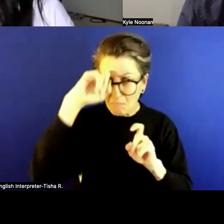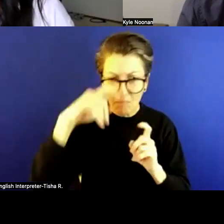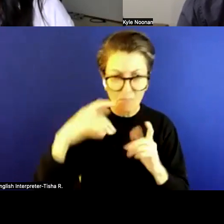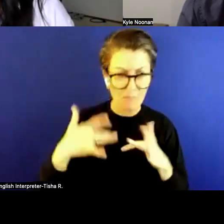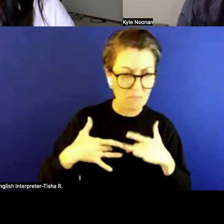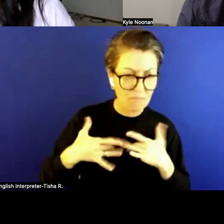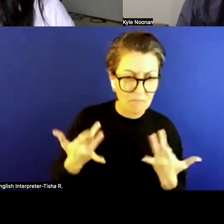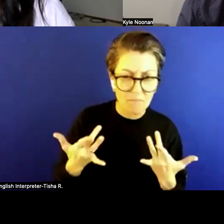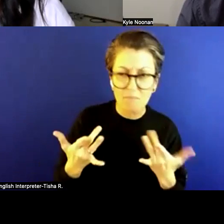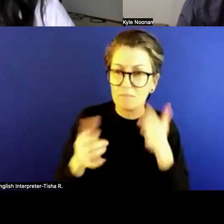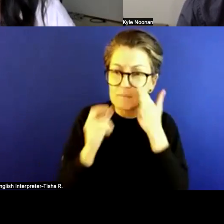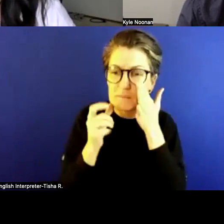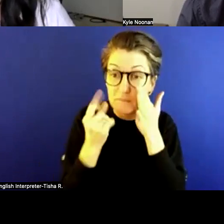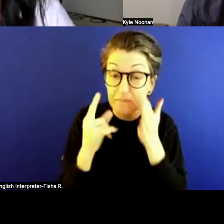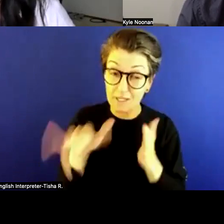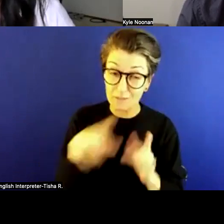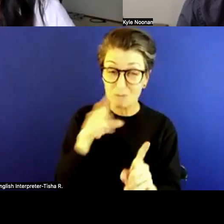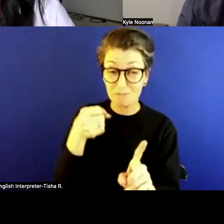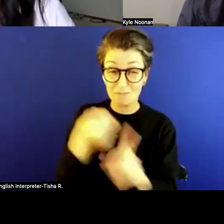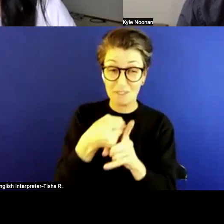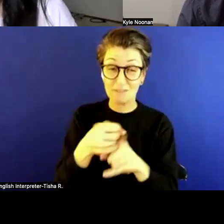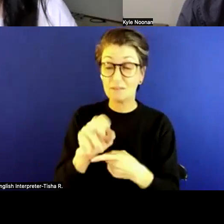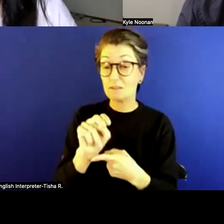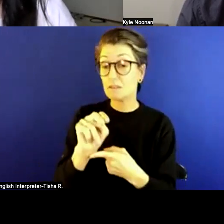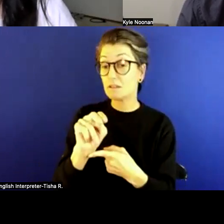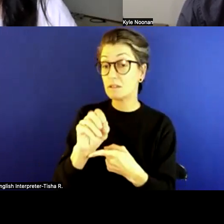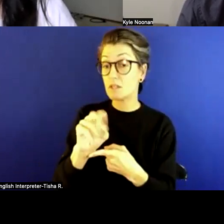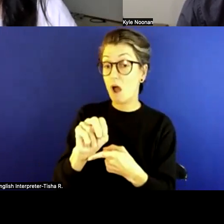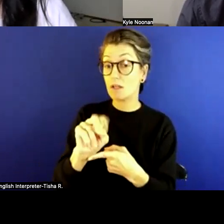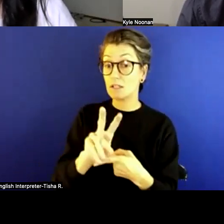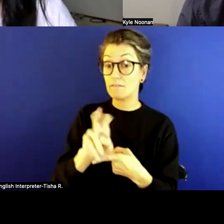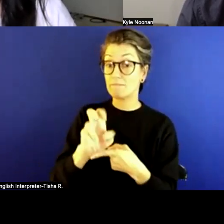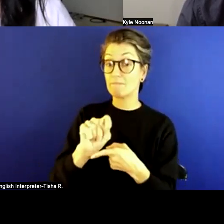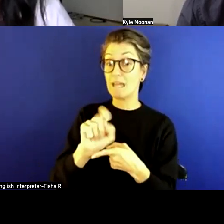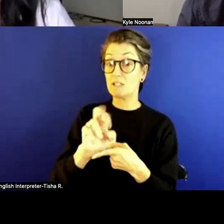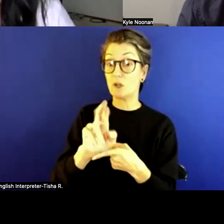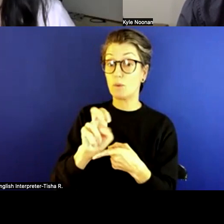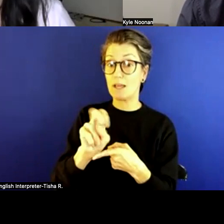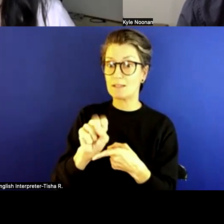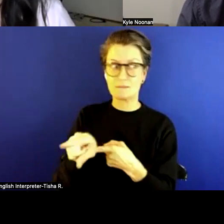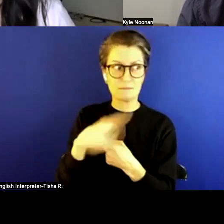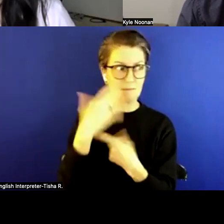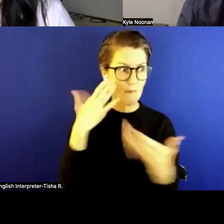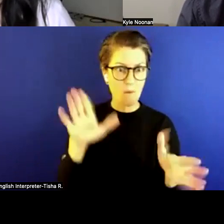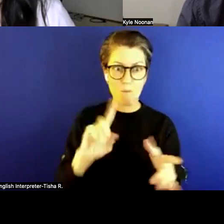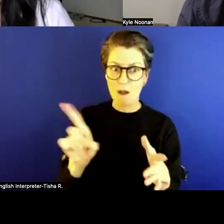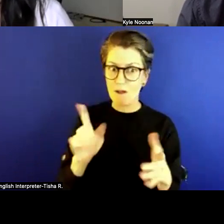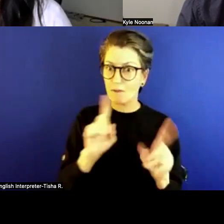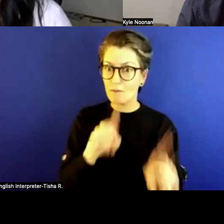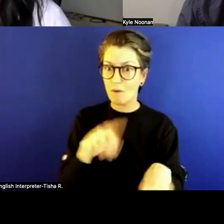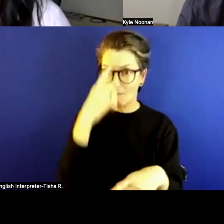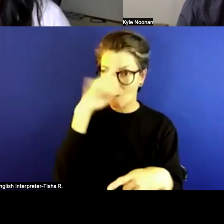impacts the ability for non-veterans to really know where to turn when it comes to supporting veteran